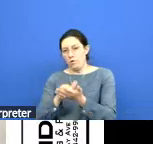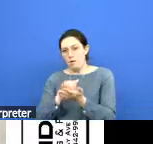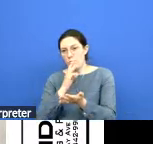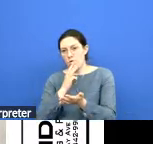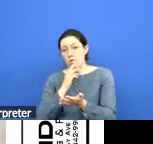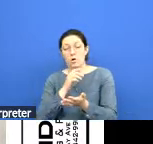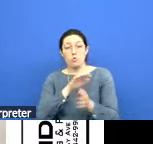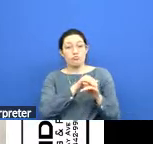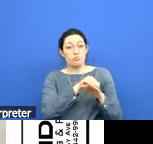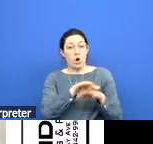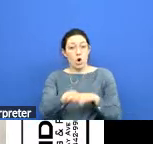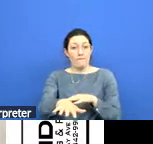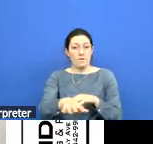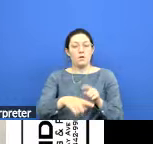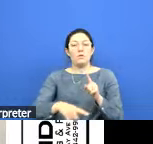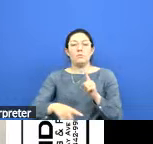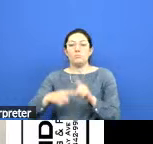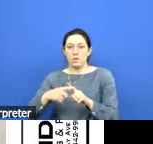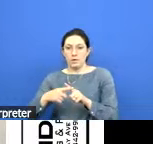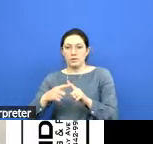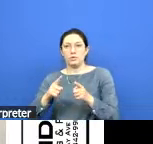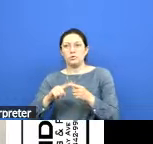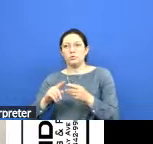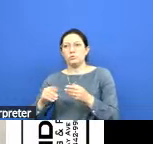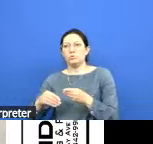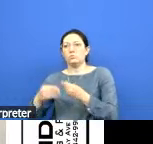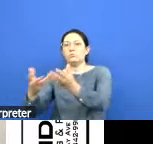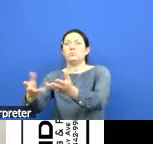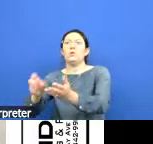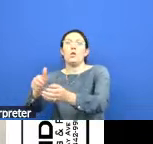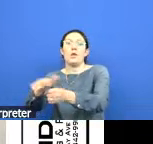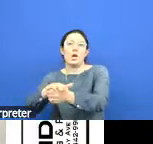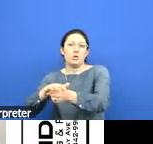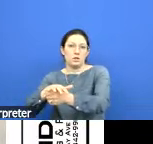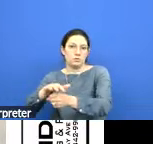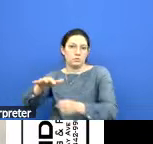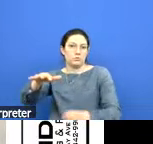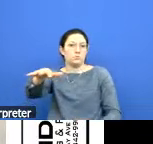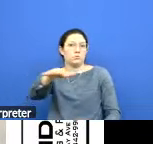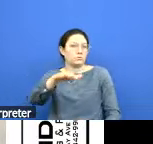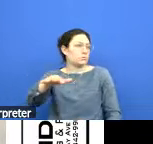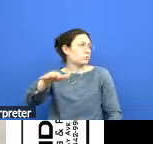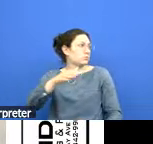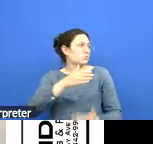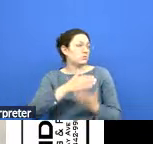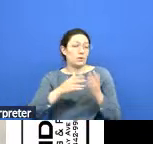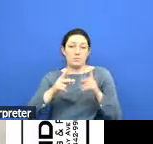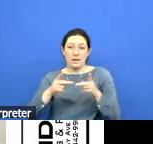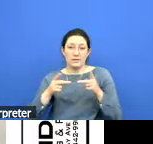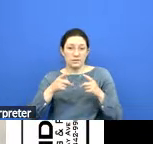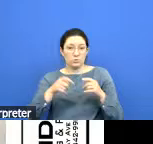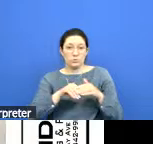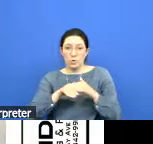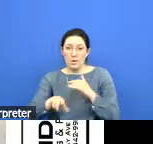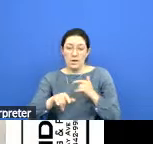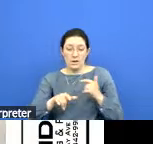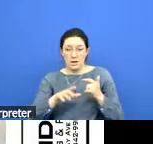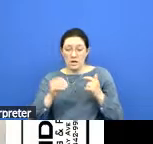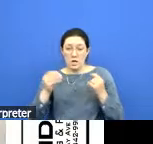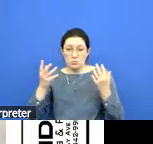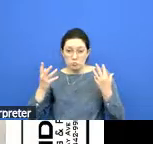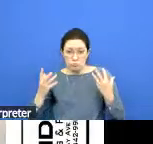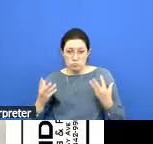the runoff here, but to give other areas around here, there are places where you go in there and after heavy